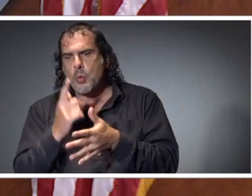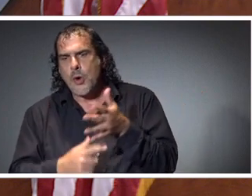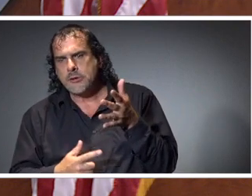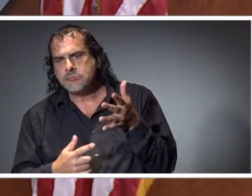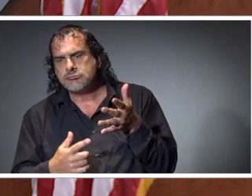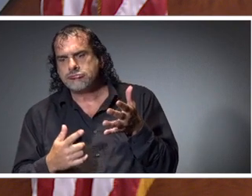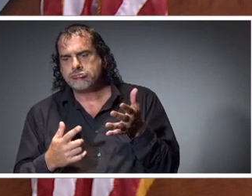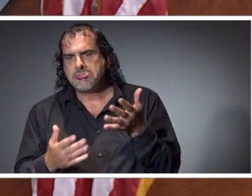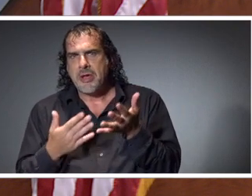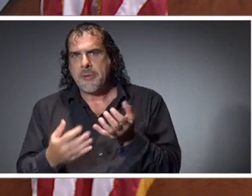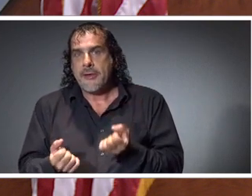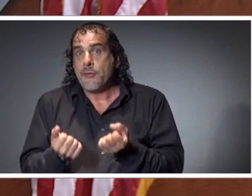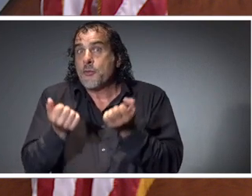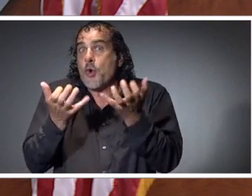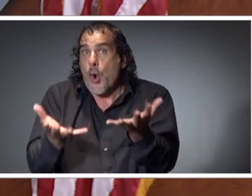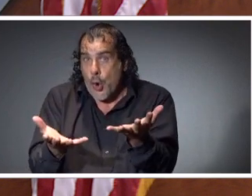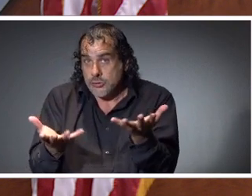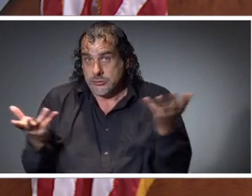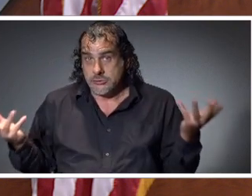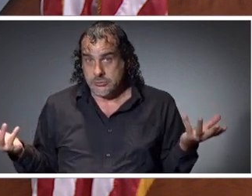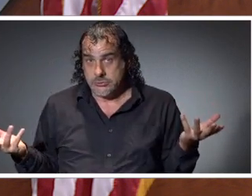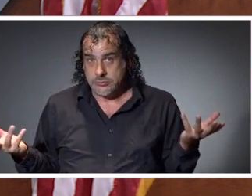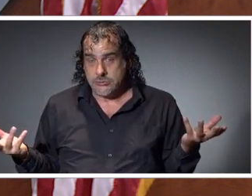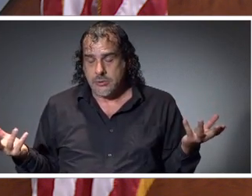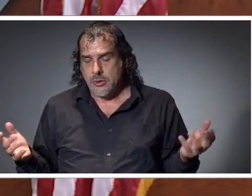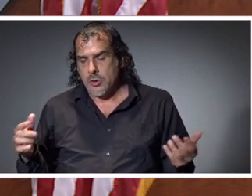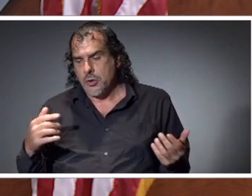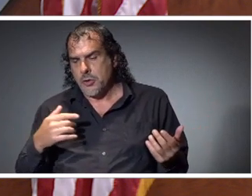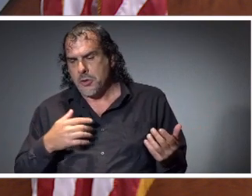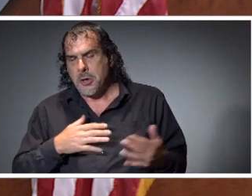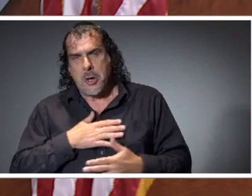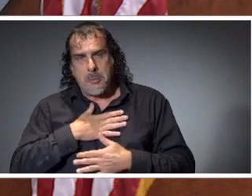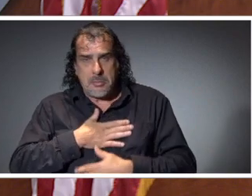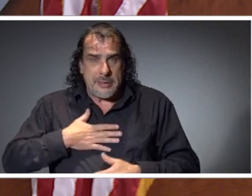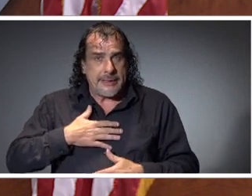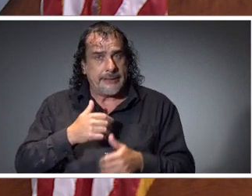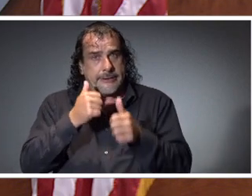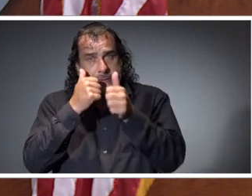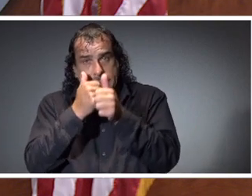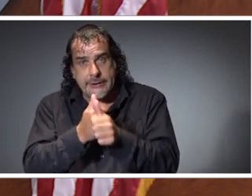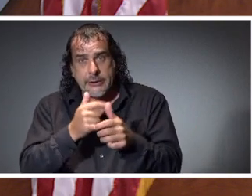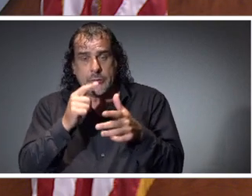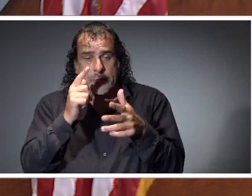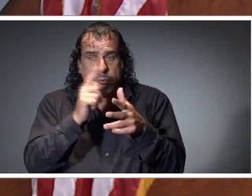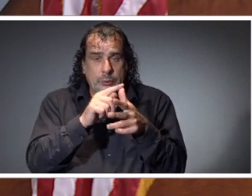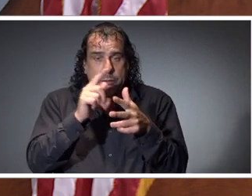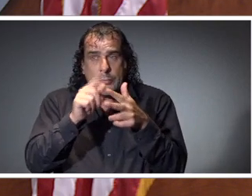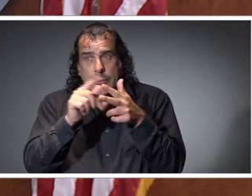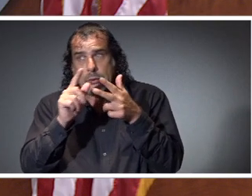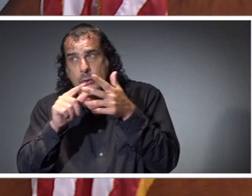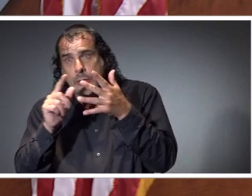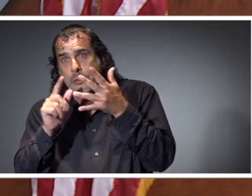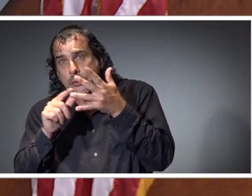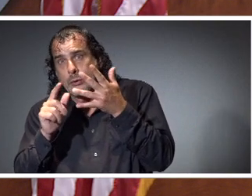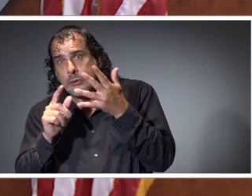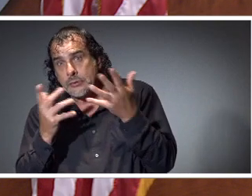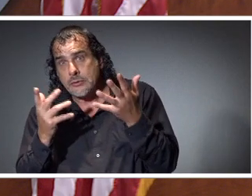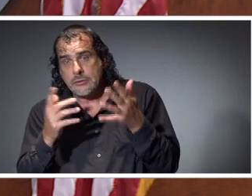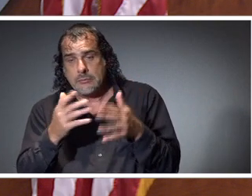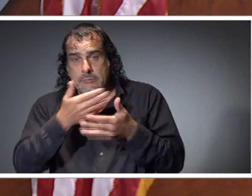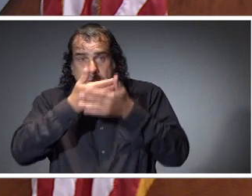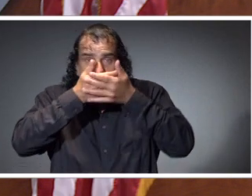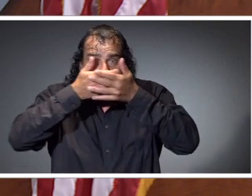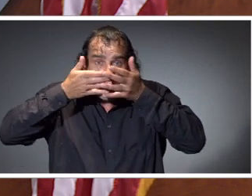what's causing it. Please continue to do those things that we know have an impact. Mask,